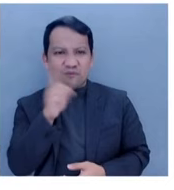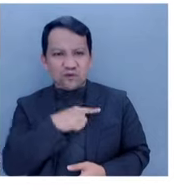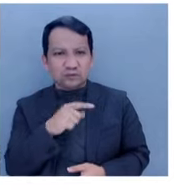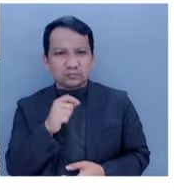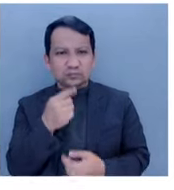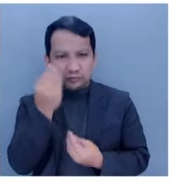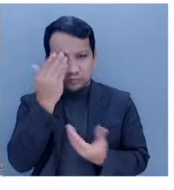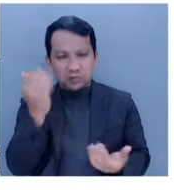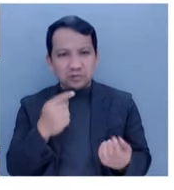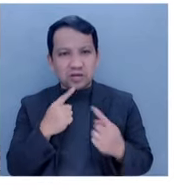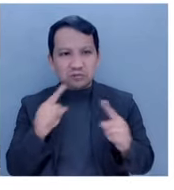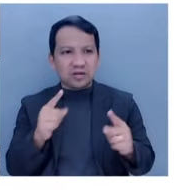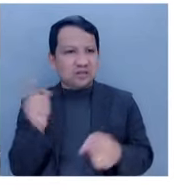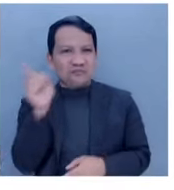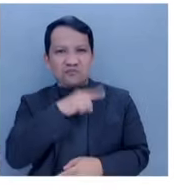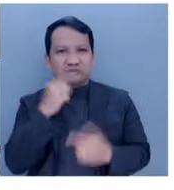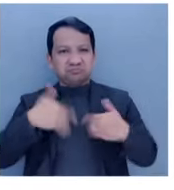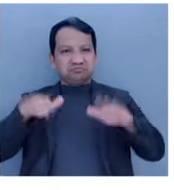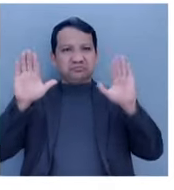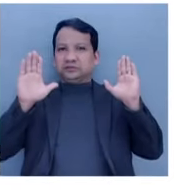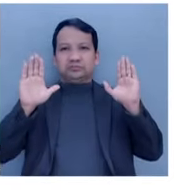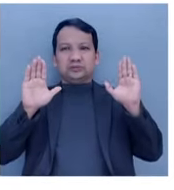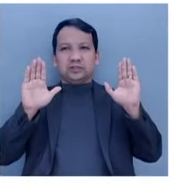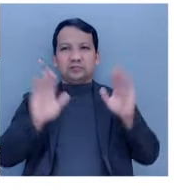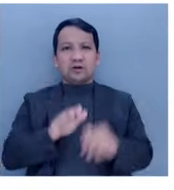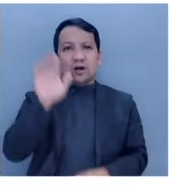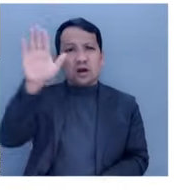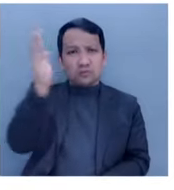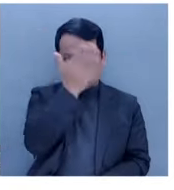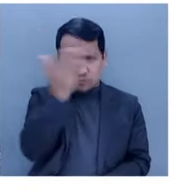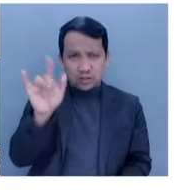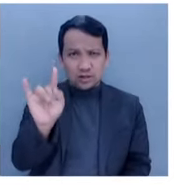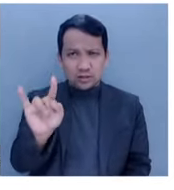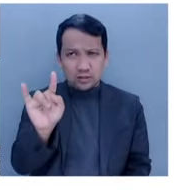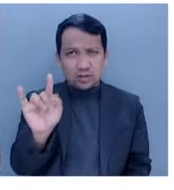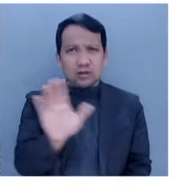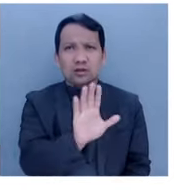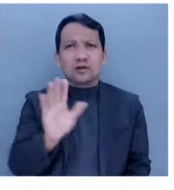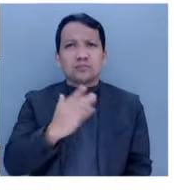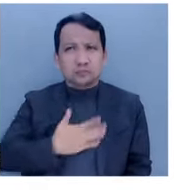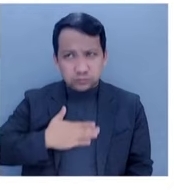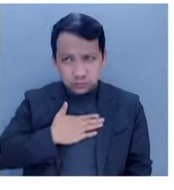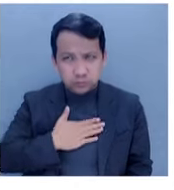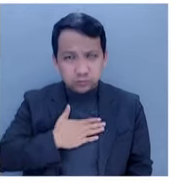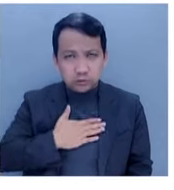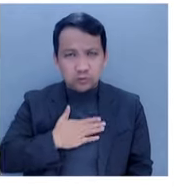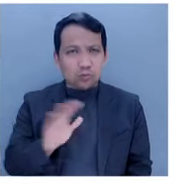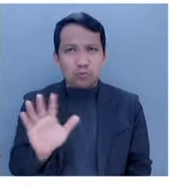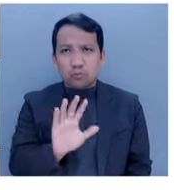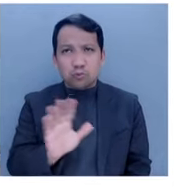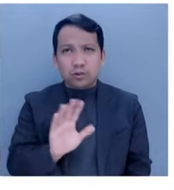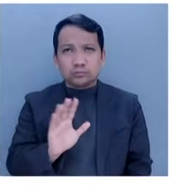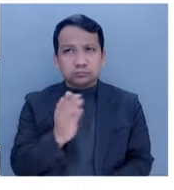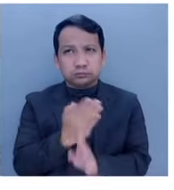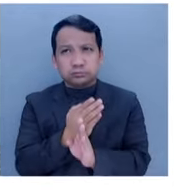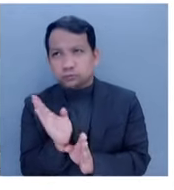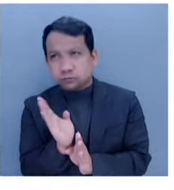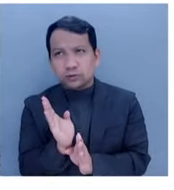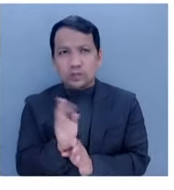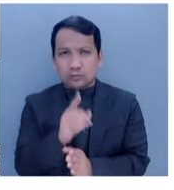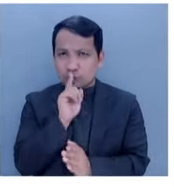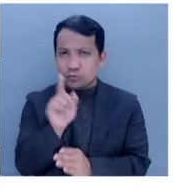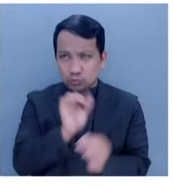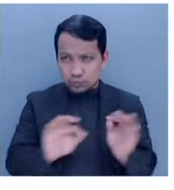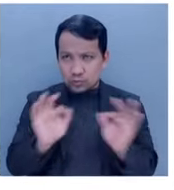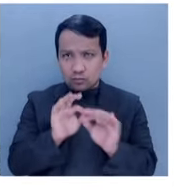regards to their supposed surrenders. I'm also appealing to the media, please do not leave the place. Please try to make sure